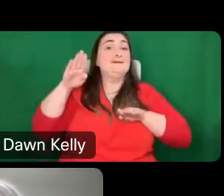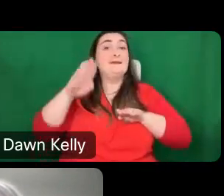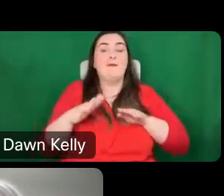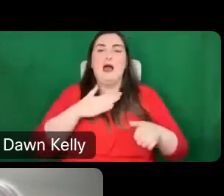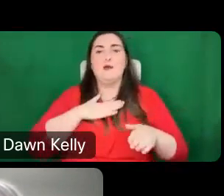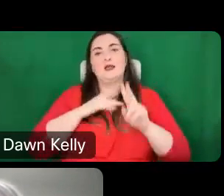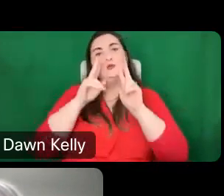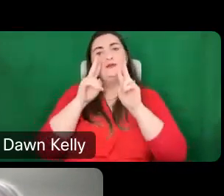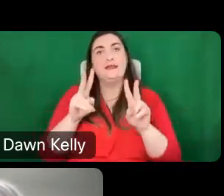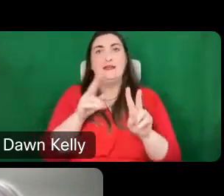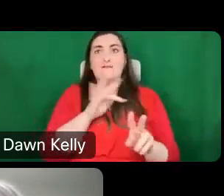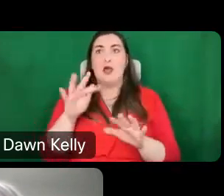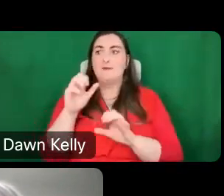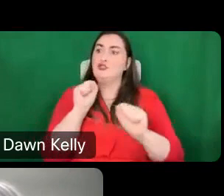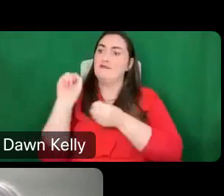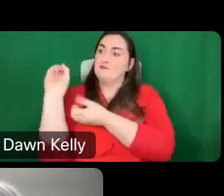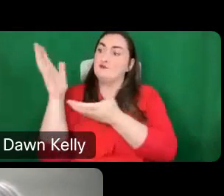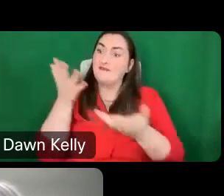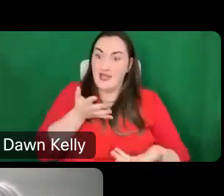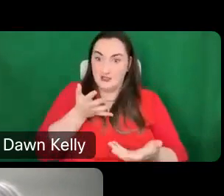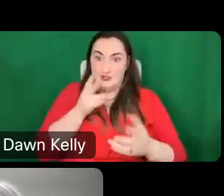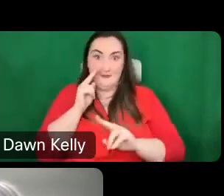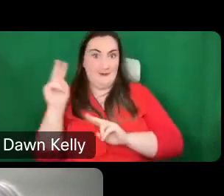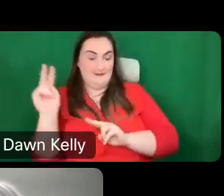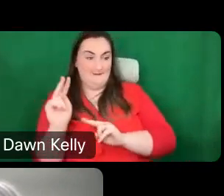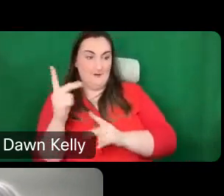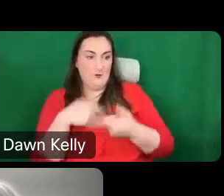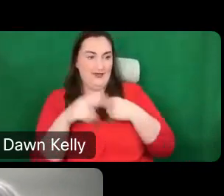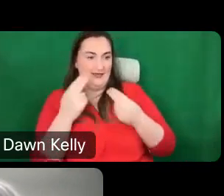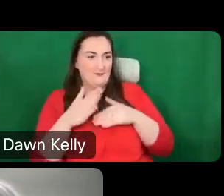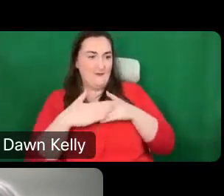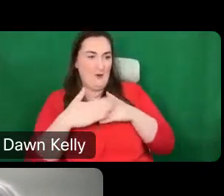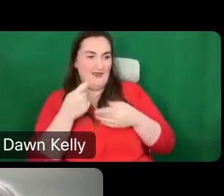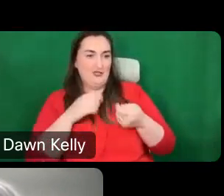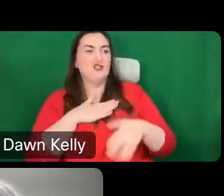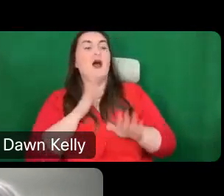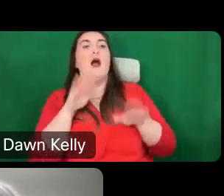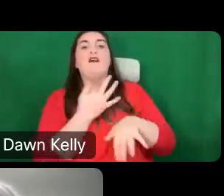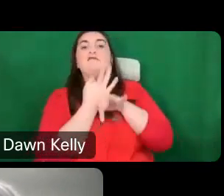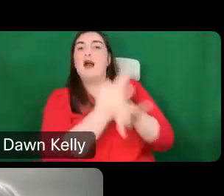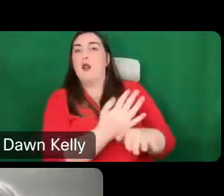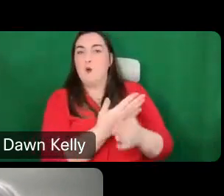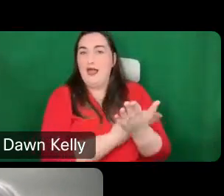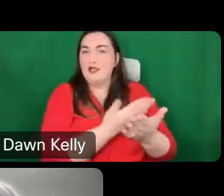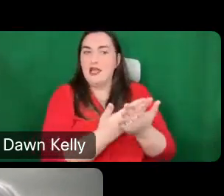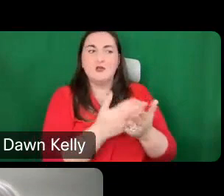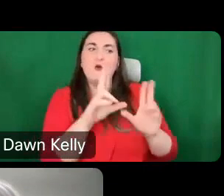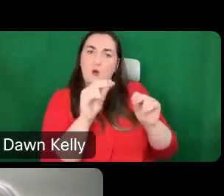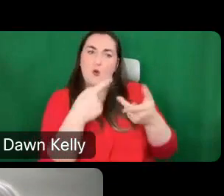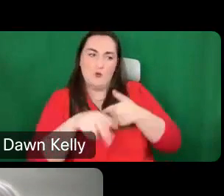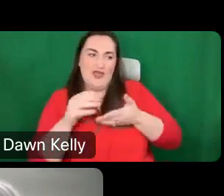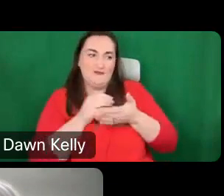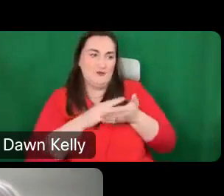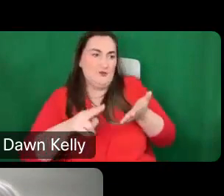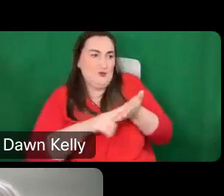see, and I think from a service provider point of view, our ambition needs to go beyond just compliance with the legislation. It also has to, you know, use the legislation